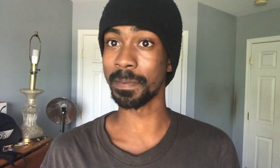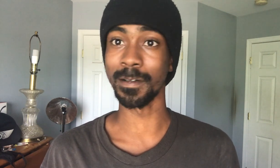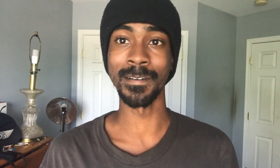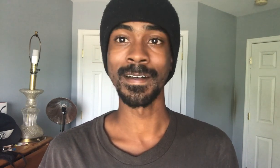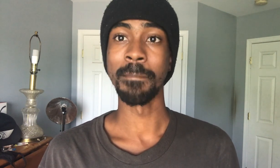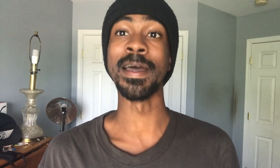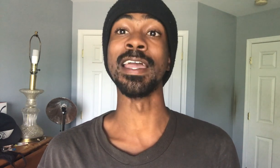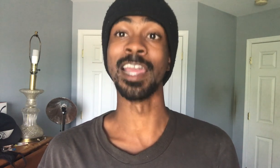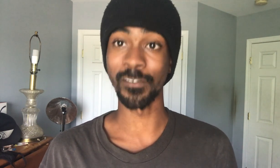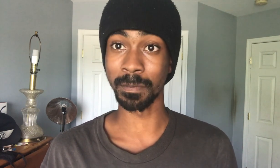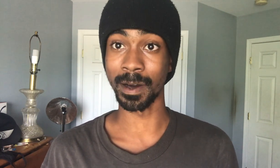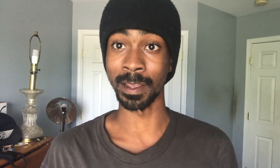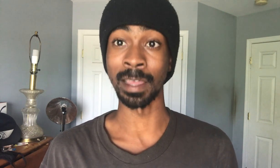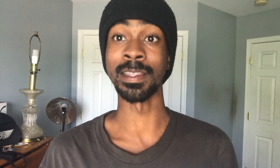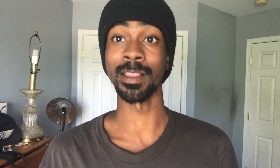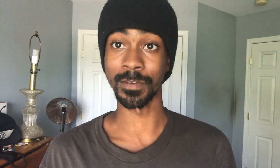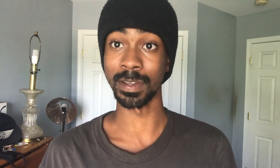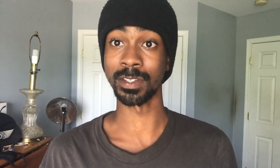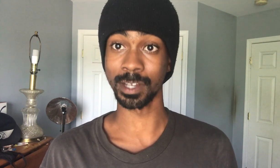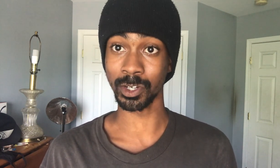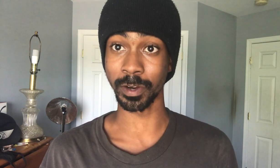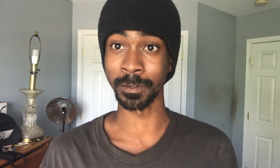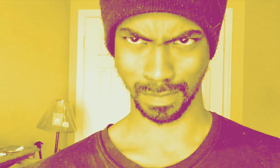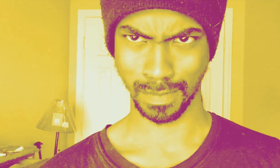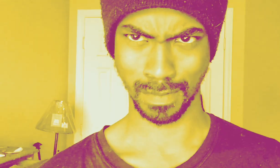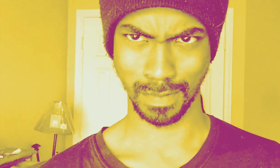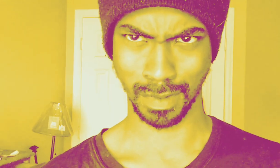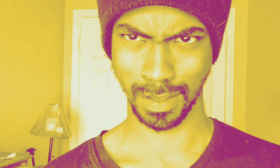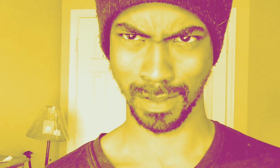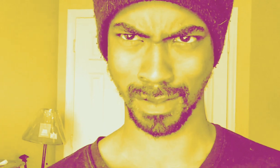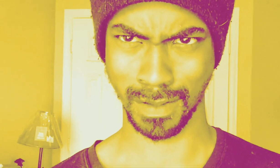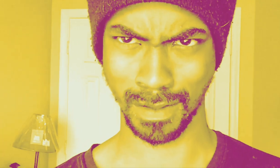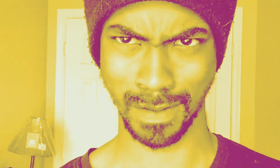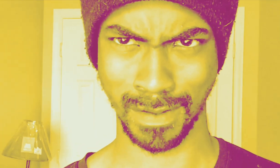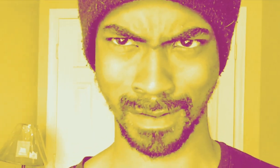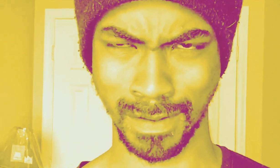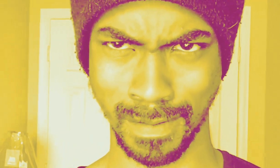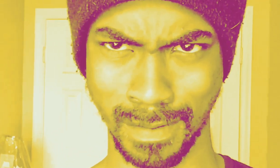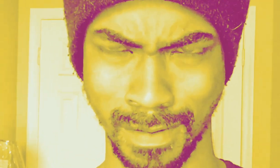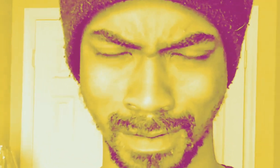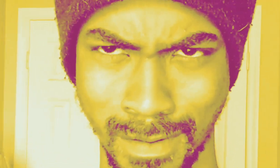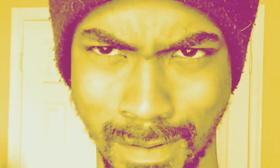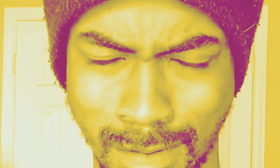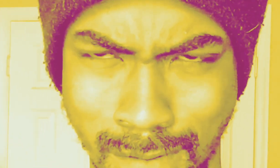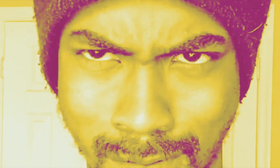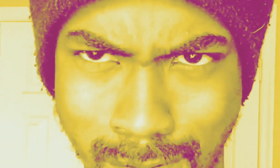some people, but everybody that live in this country. It's everyone's